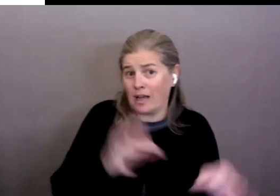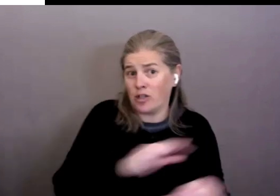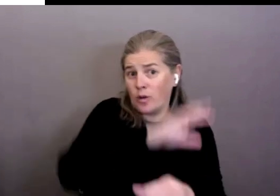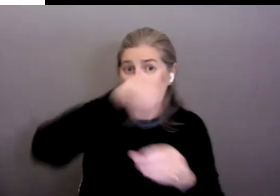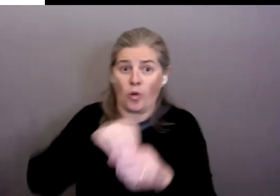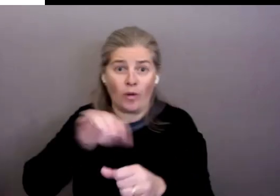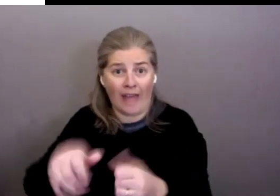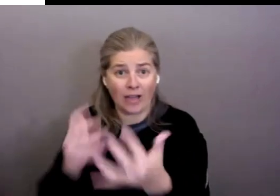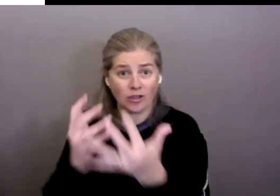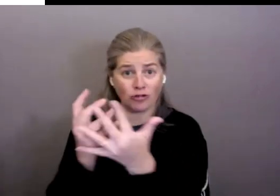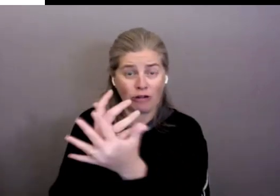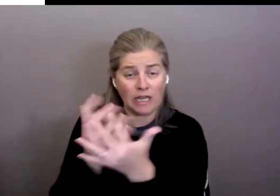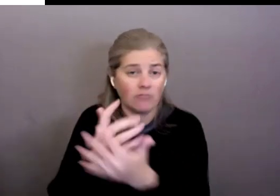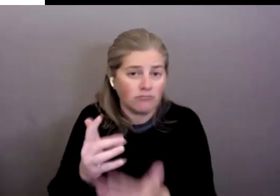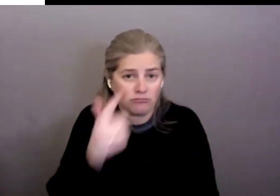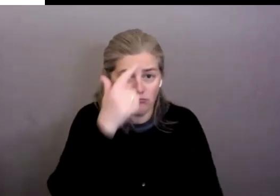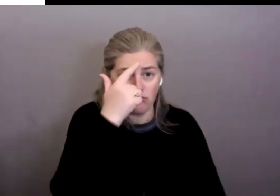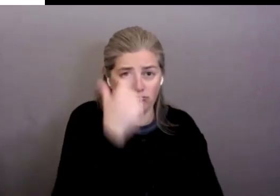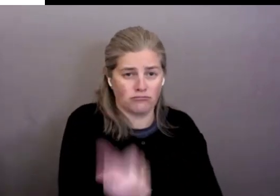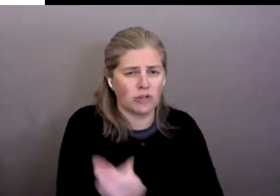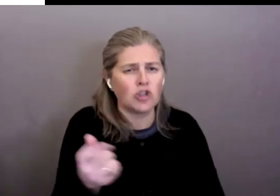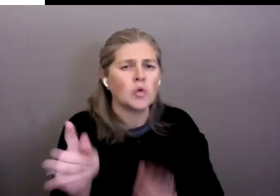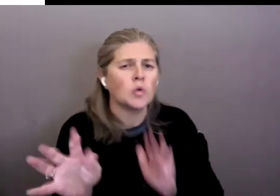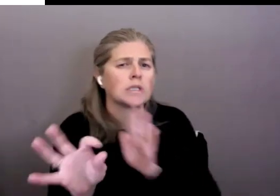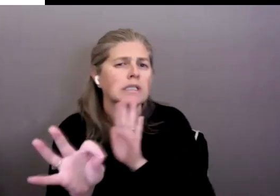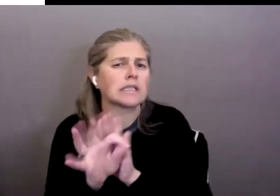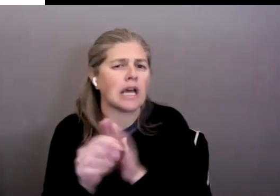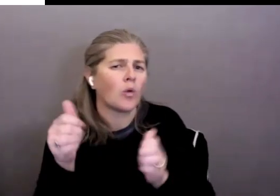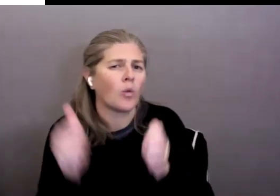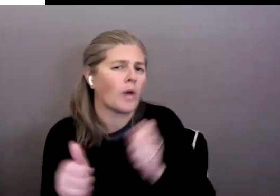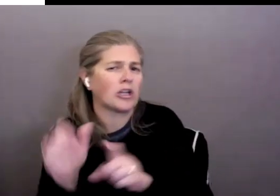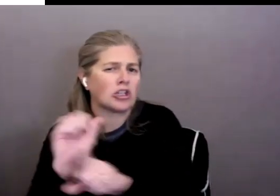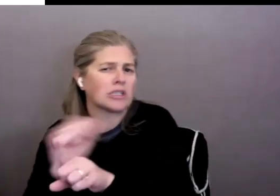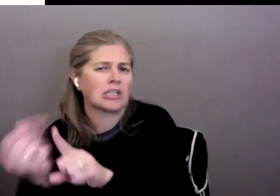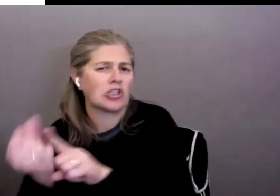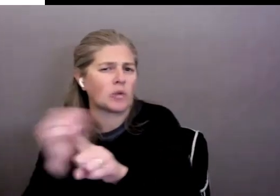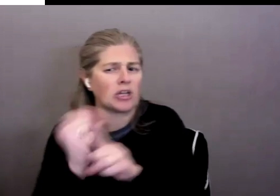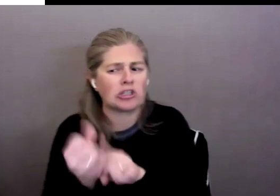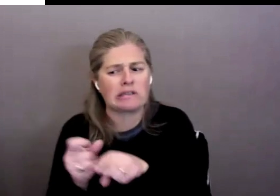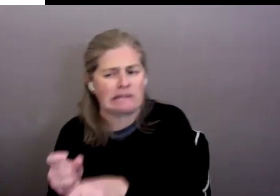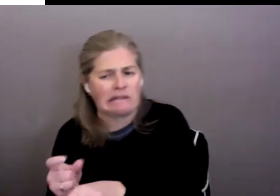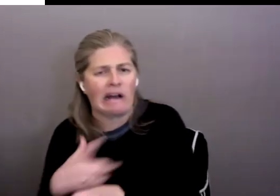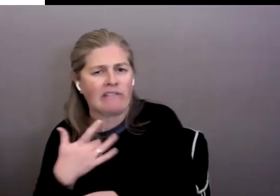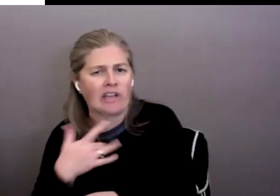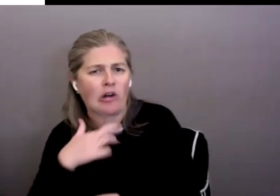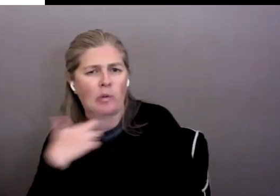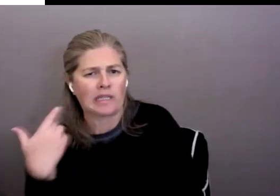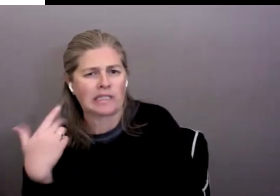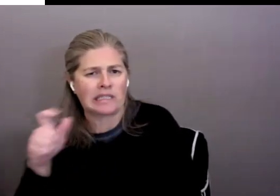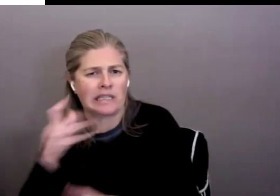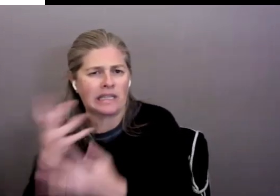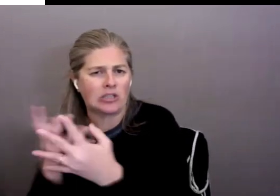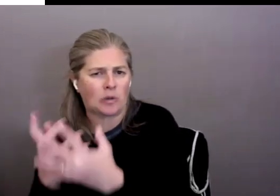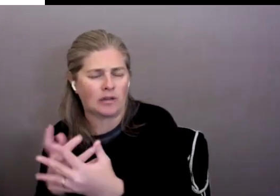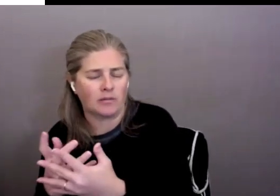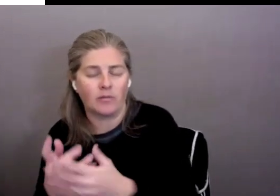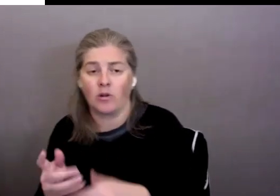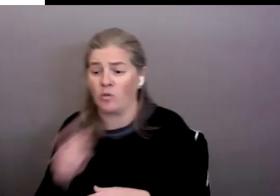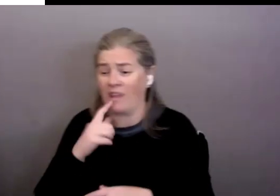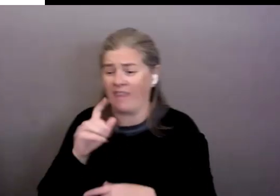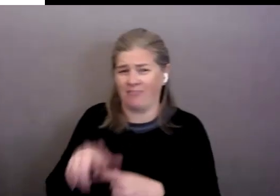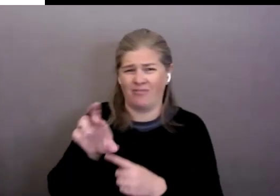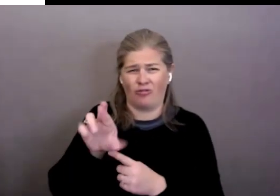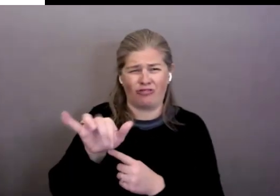its policy, they would decide which situations represent a risk in that state. And I think the question of risk is